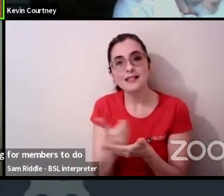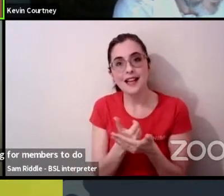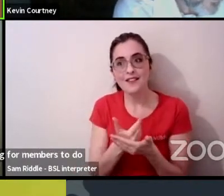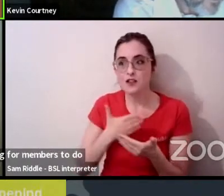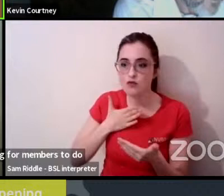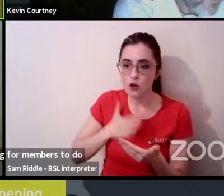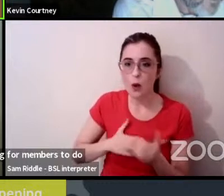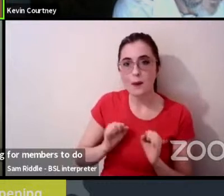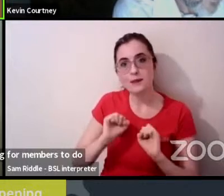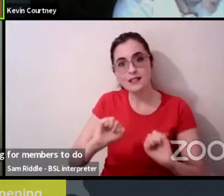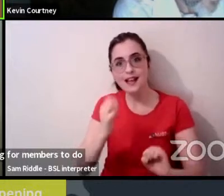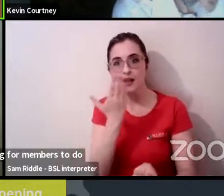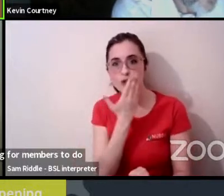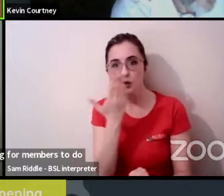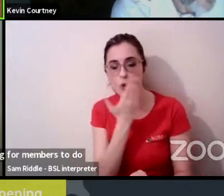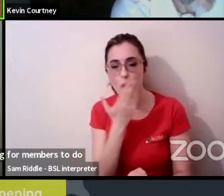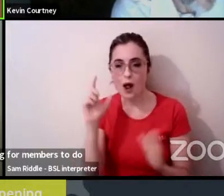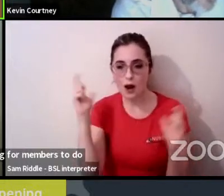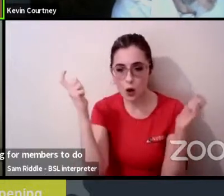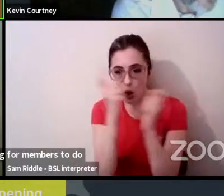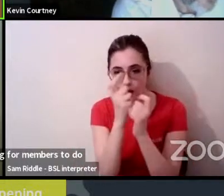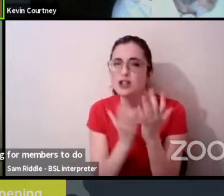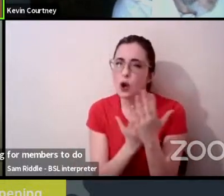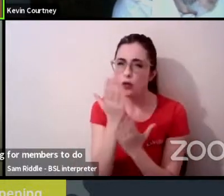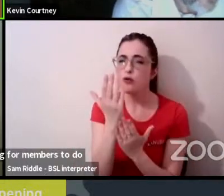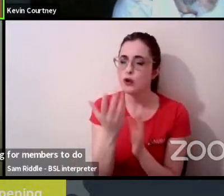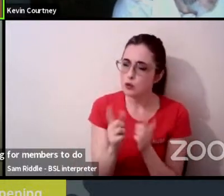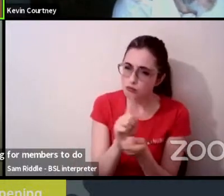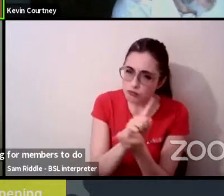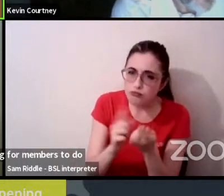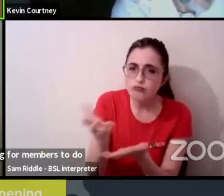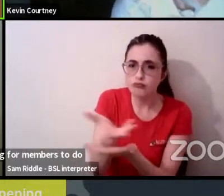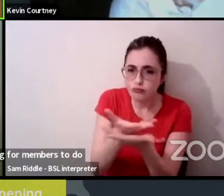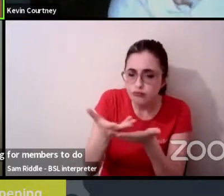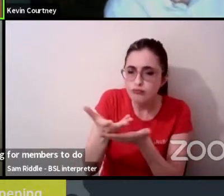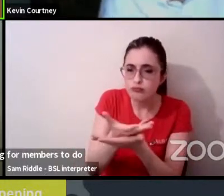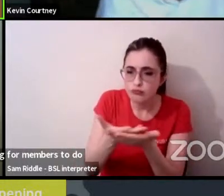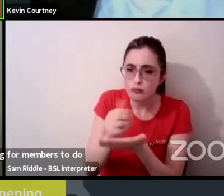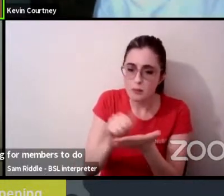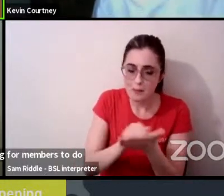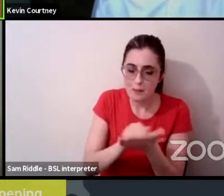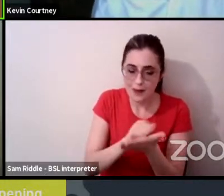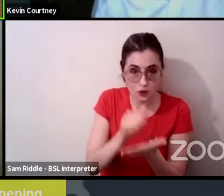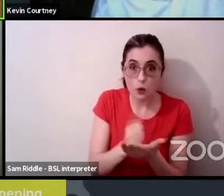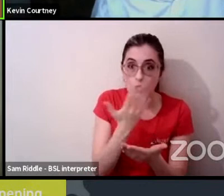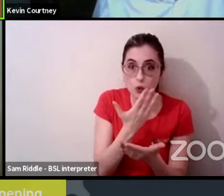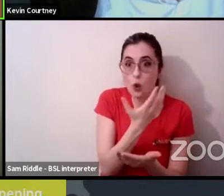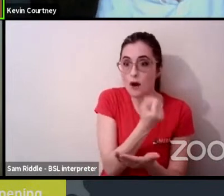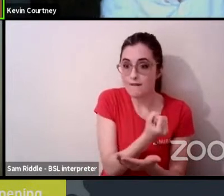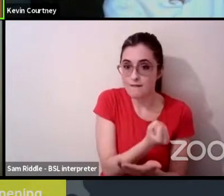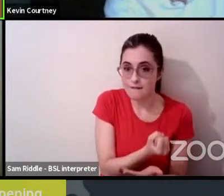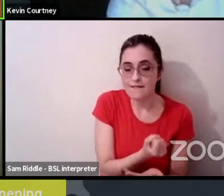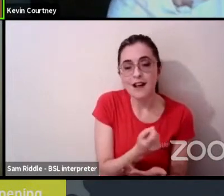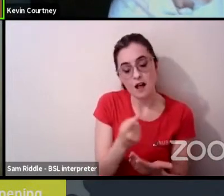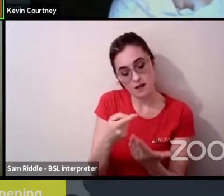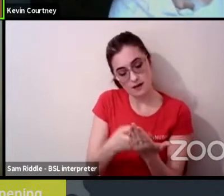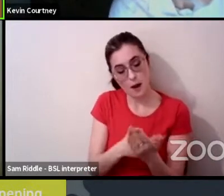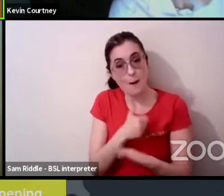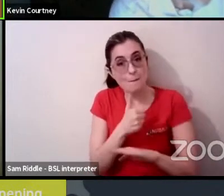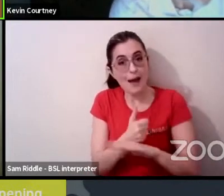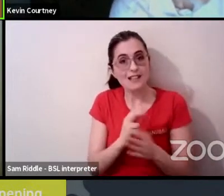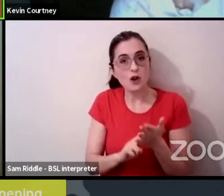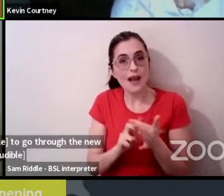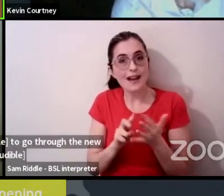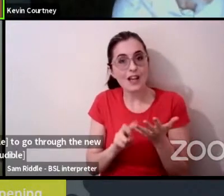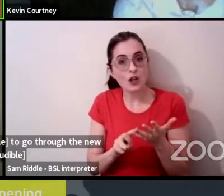in their school or their college, to go through those and to make sure that they're based on DfE guidance, but